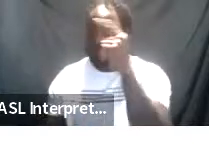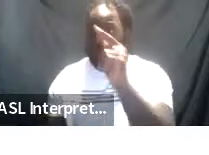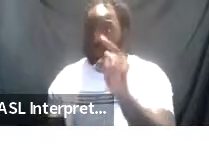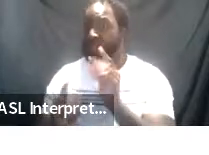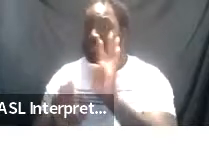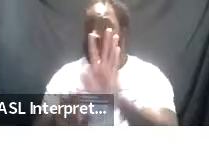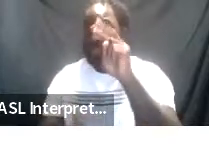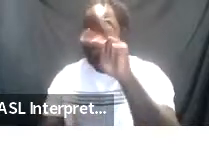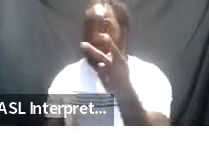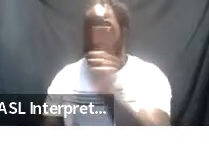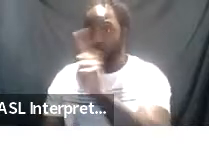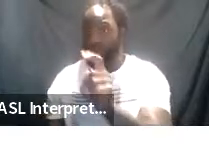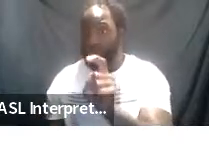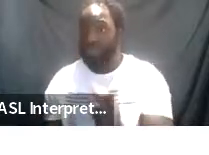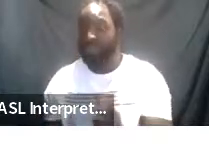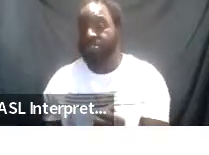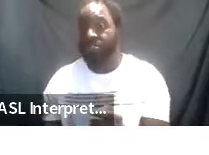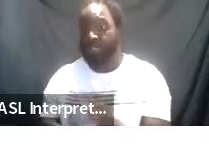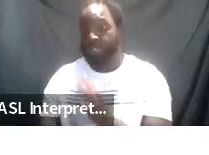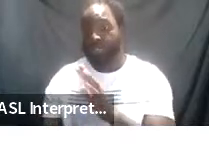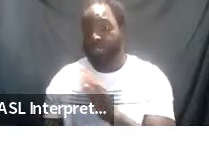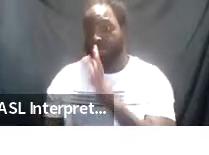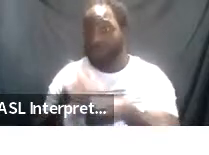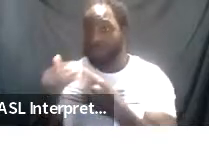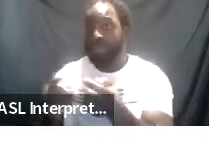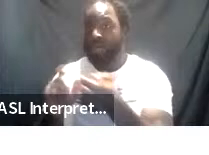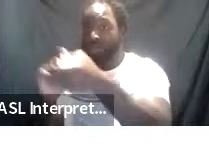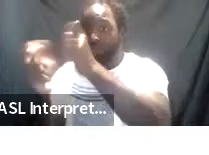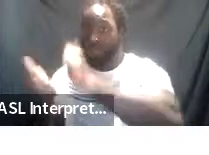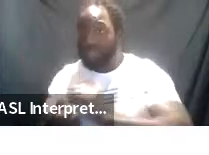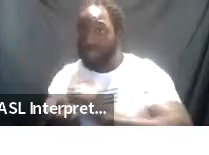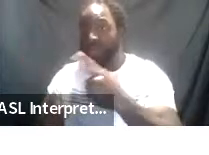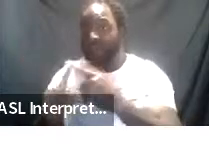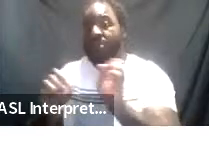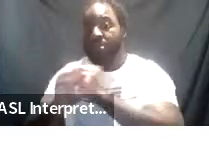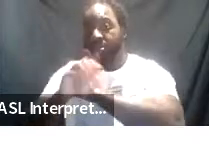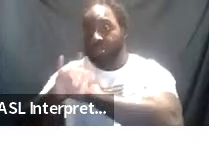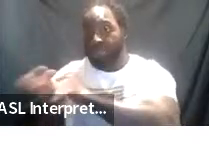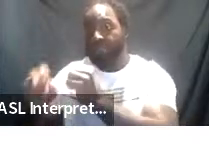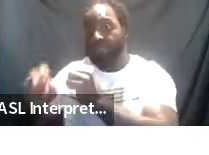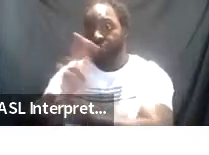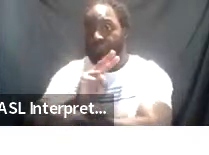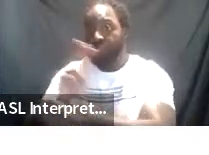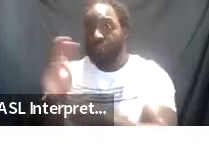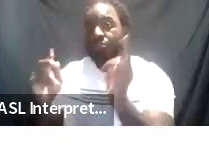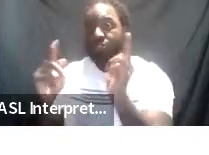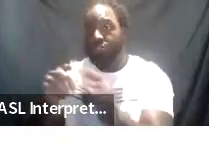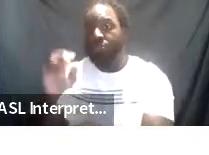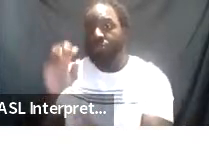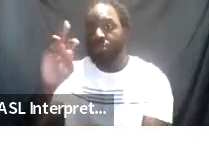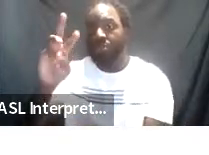on converting from a commercial use to a kind of warehousing use.